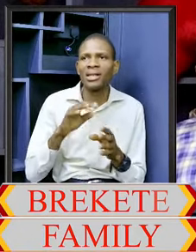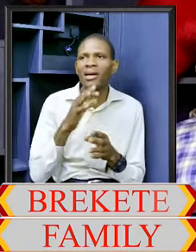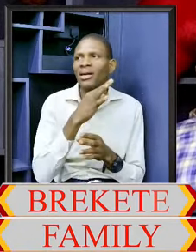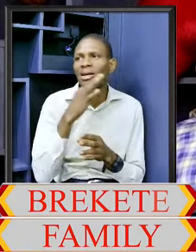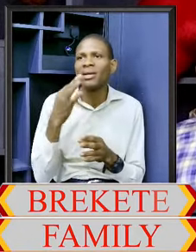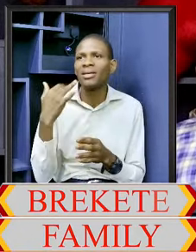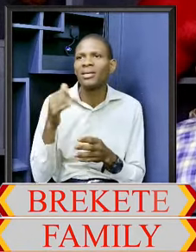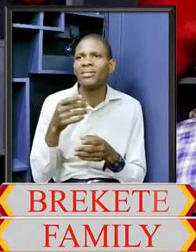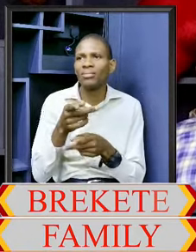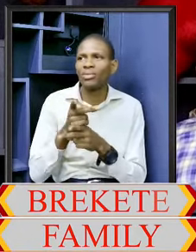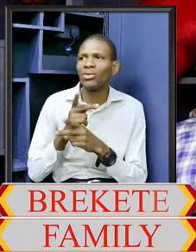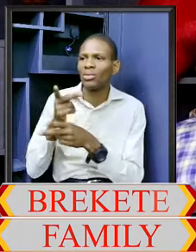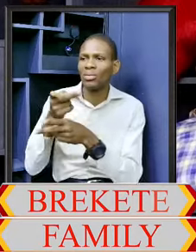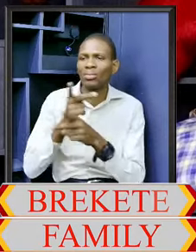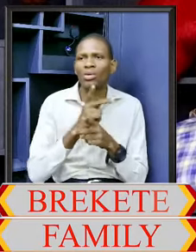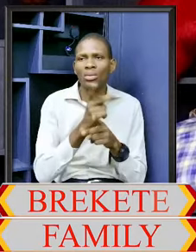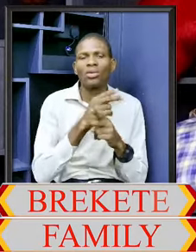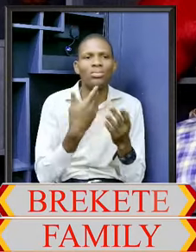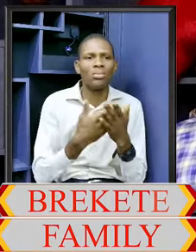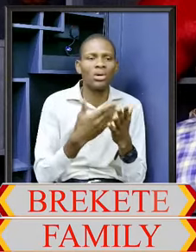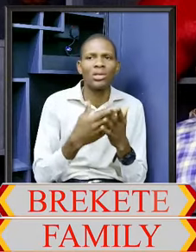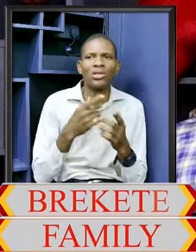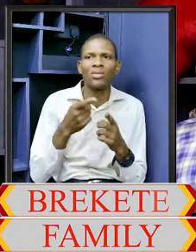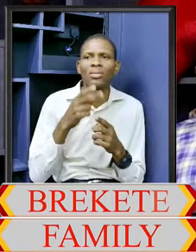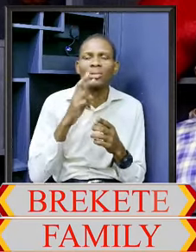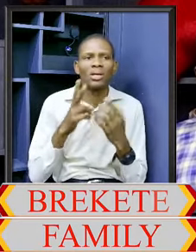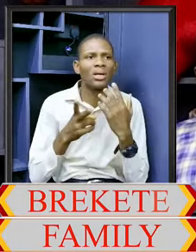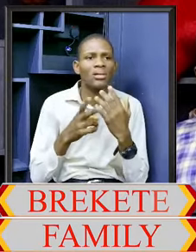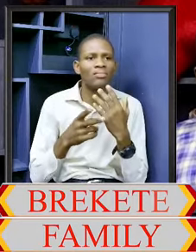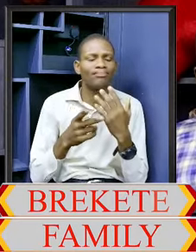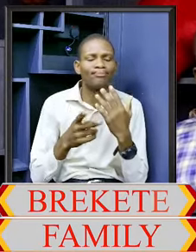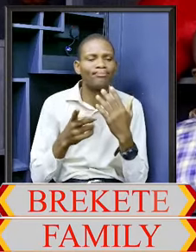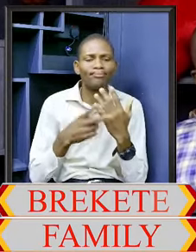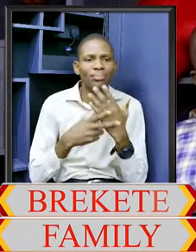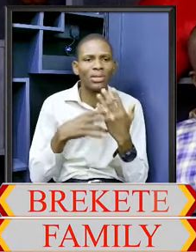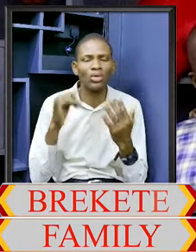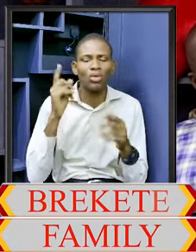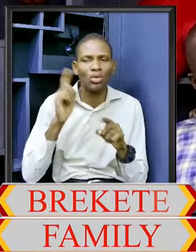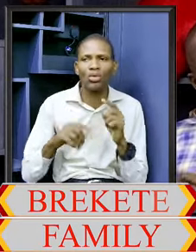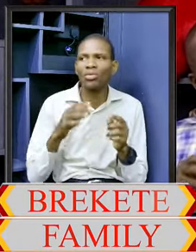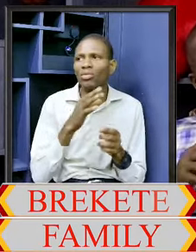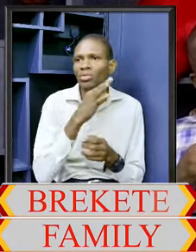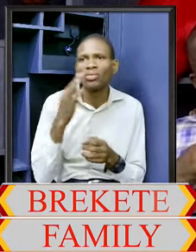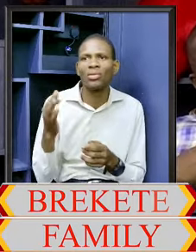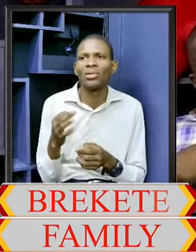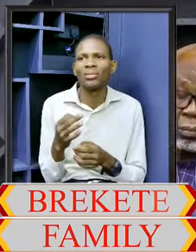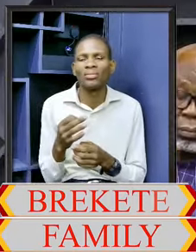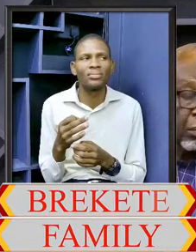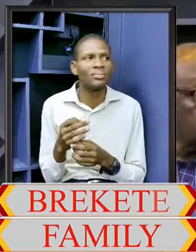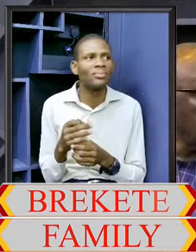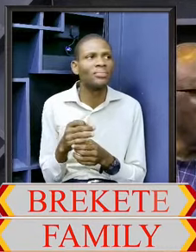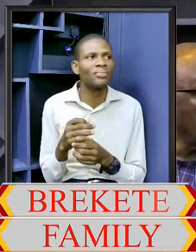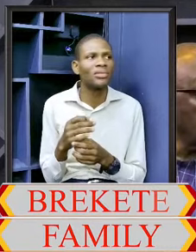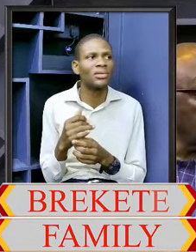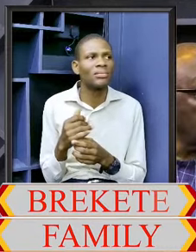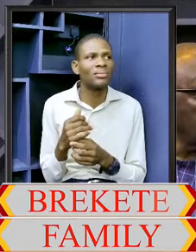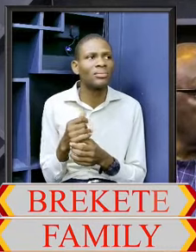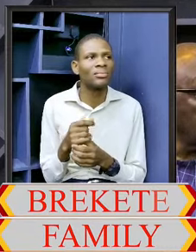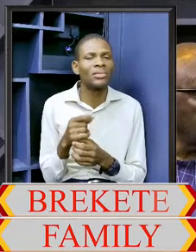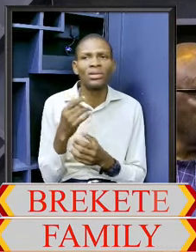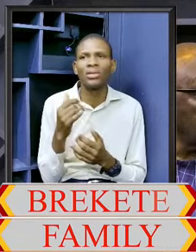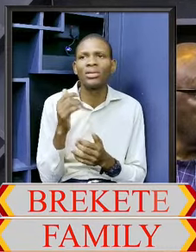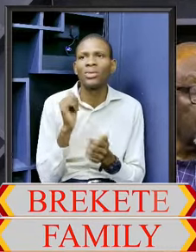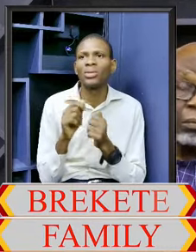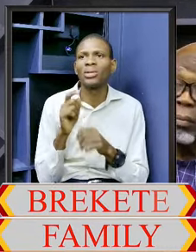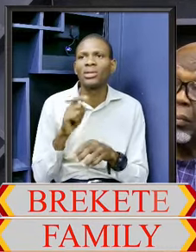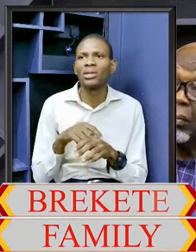More than they borrowed people. Money. Yes, sir. From banks. Yes, sir. They could not farm to pay back. That's true. Yes, sir. Very true. Make you okay. You go.